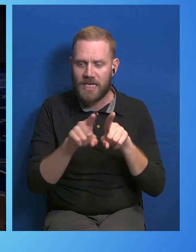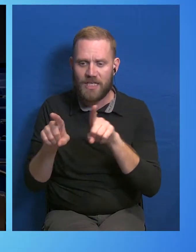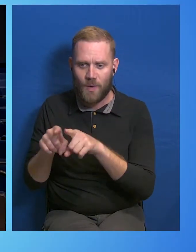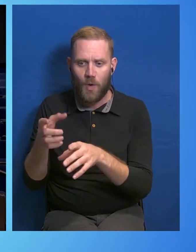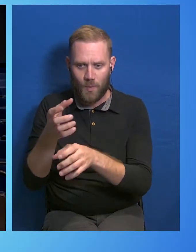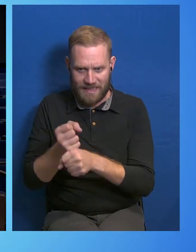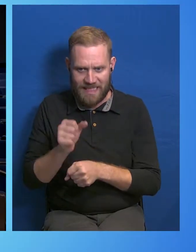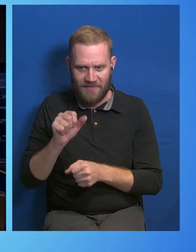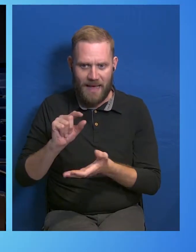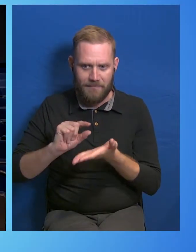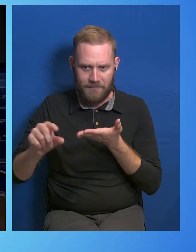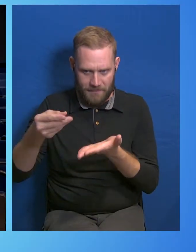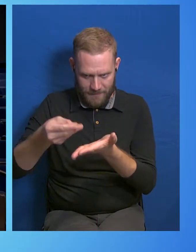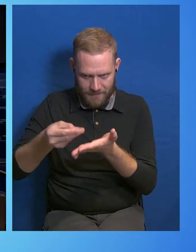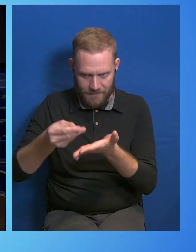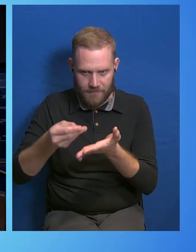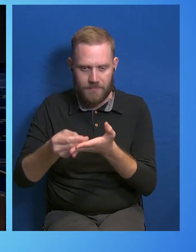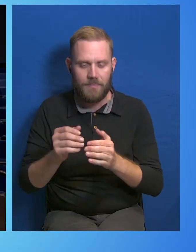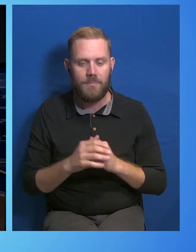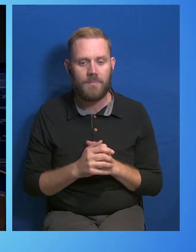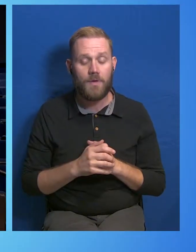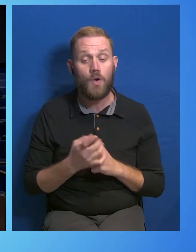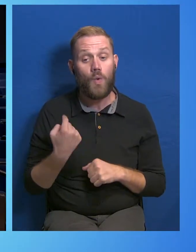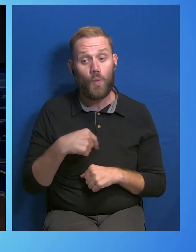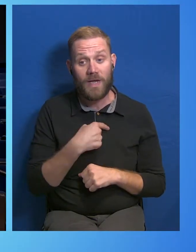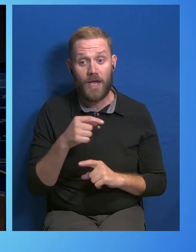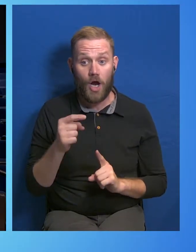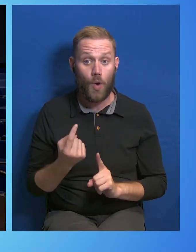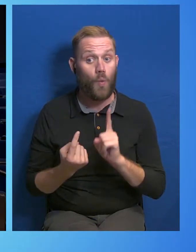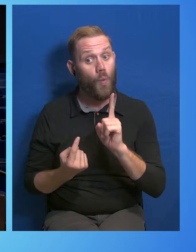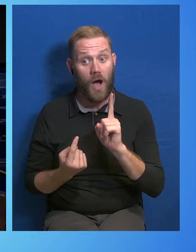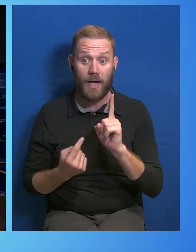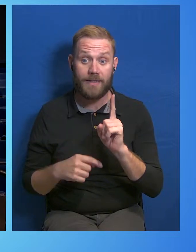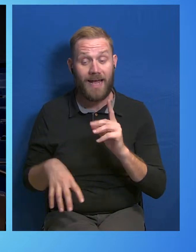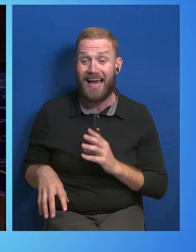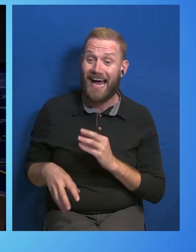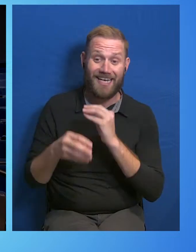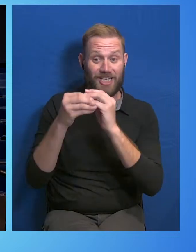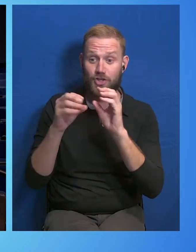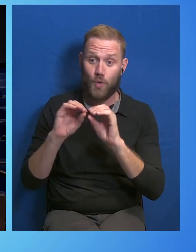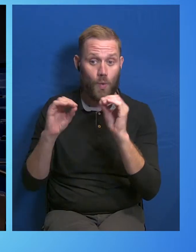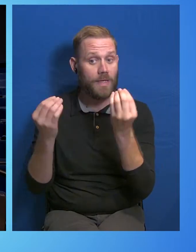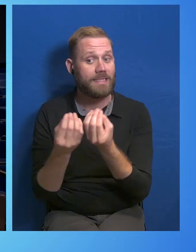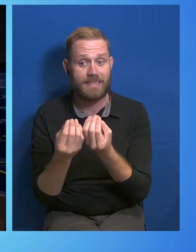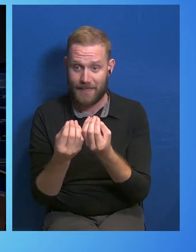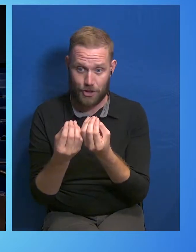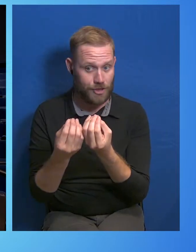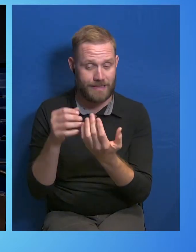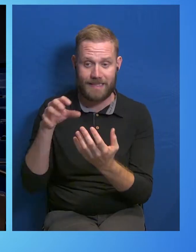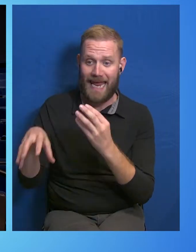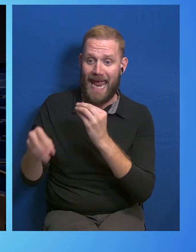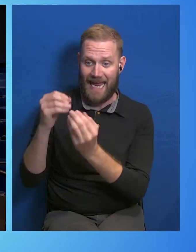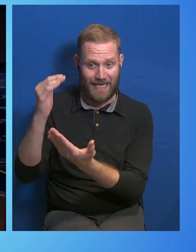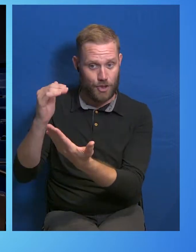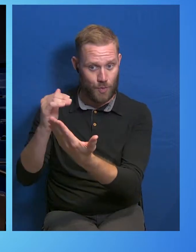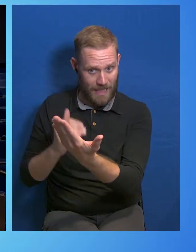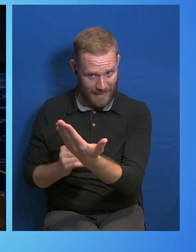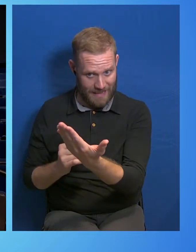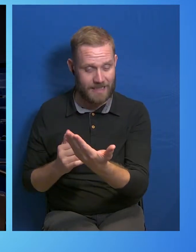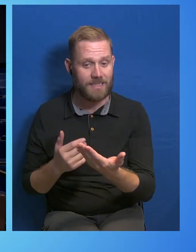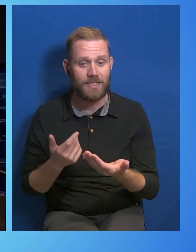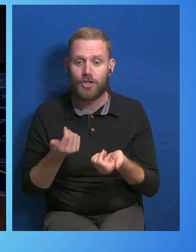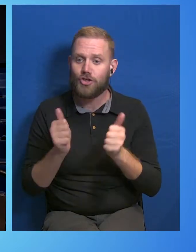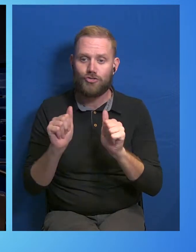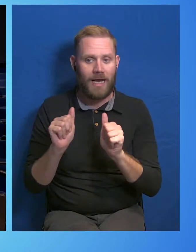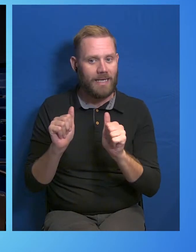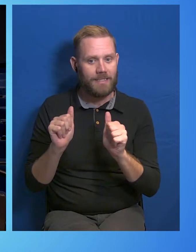well. So we would be one additional organization kind of trying to